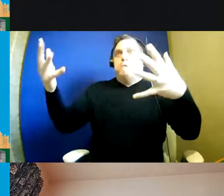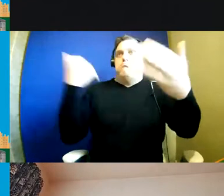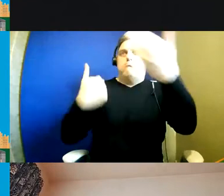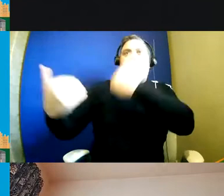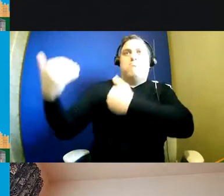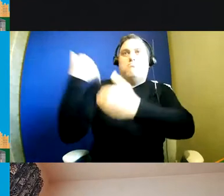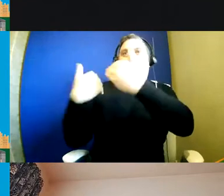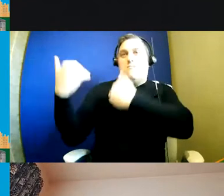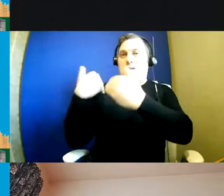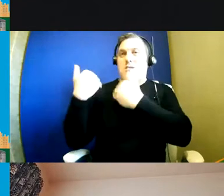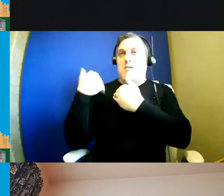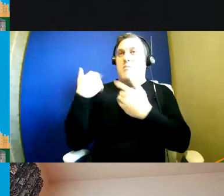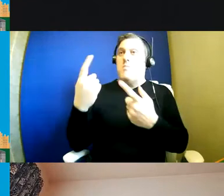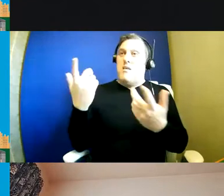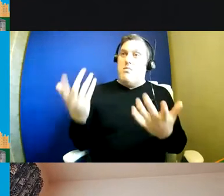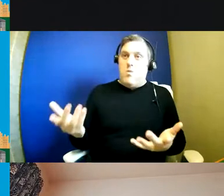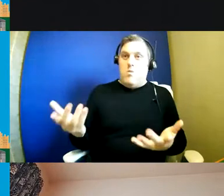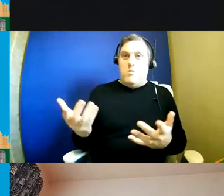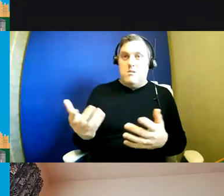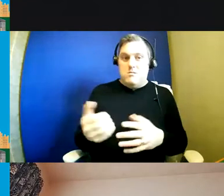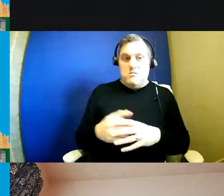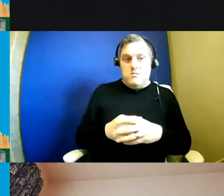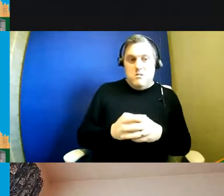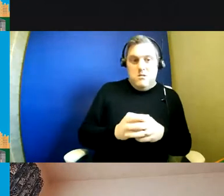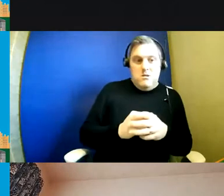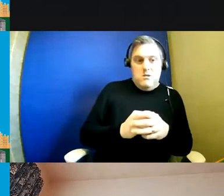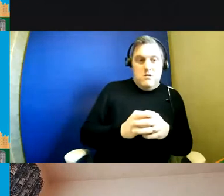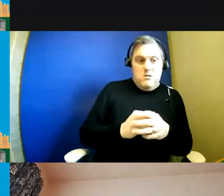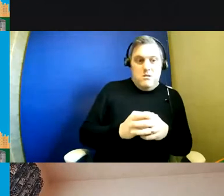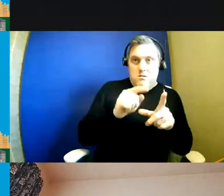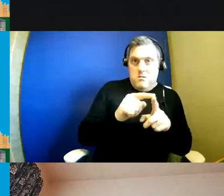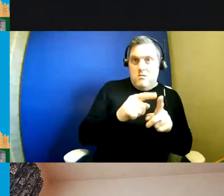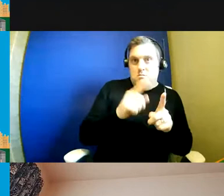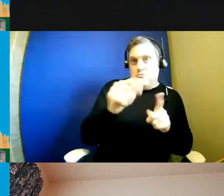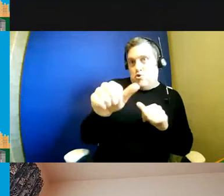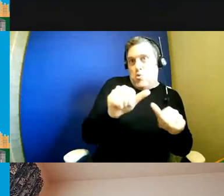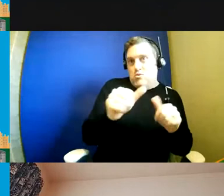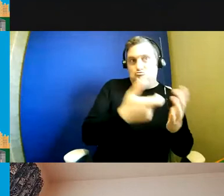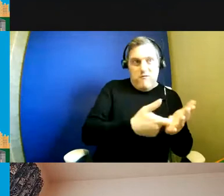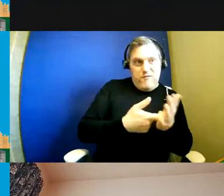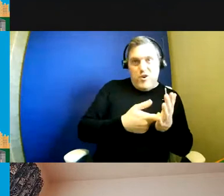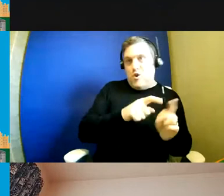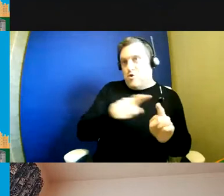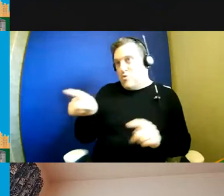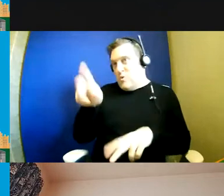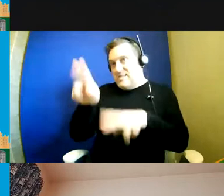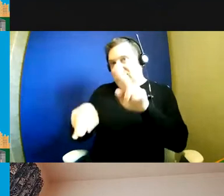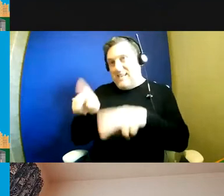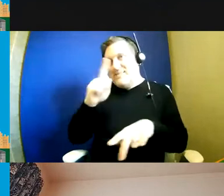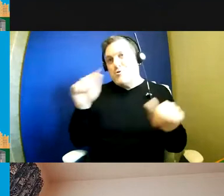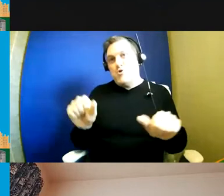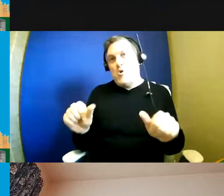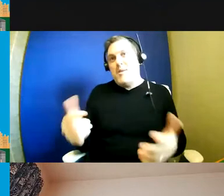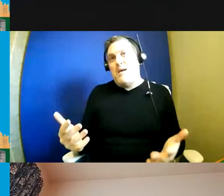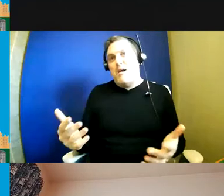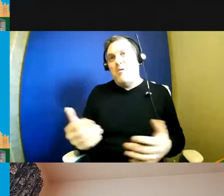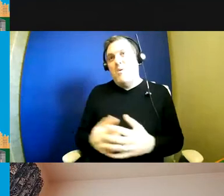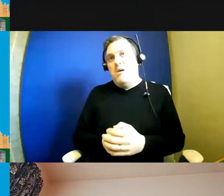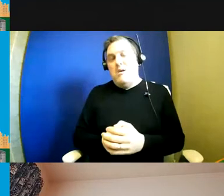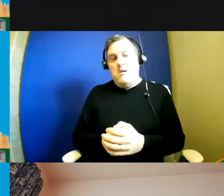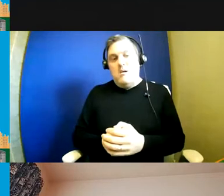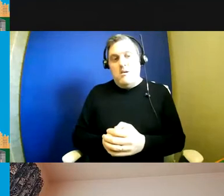we expect. I think the thing about the pathway and the number of GPs referring,